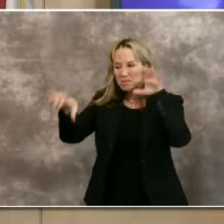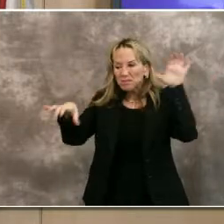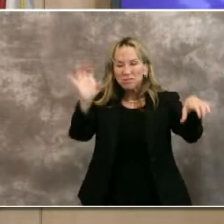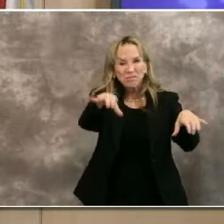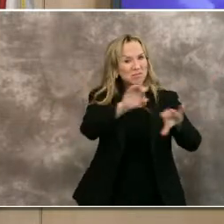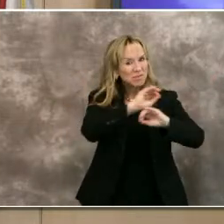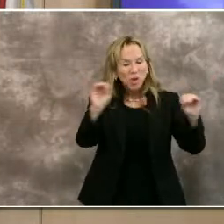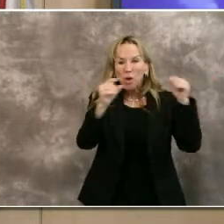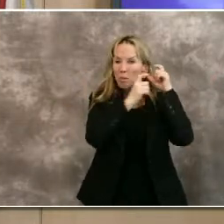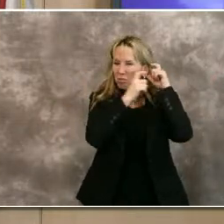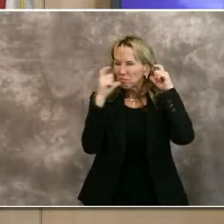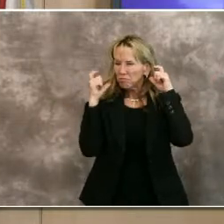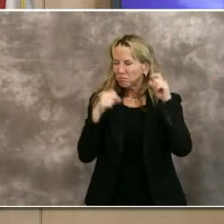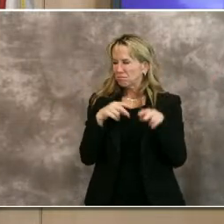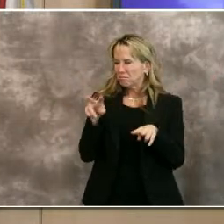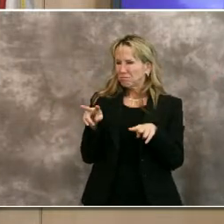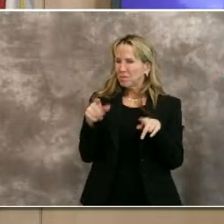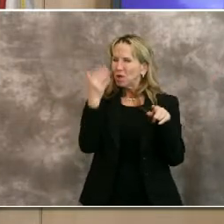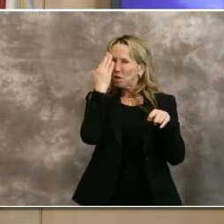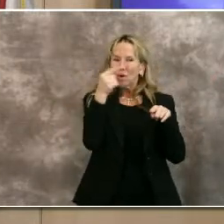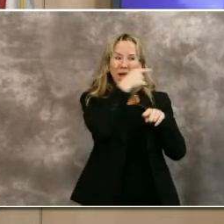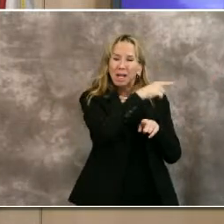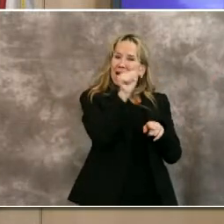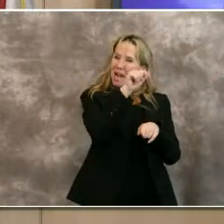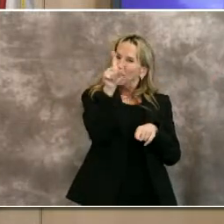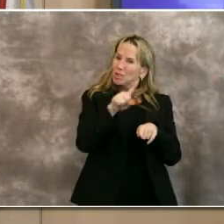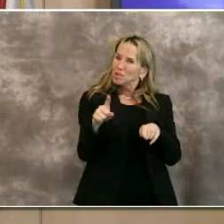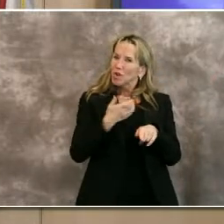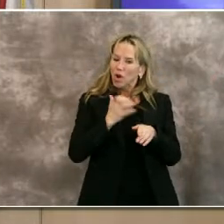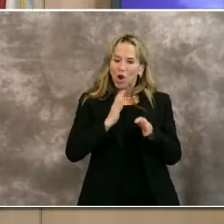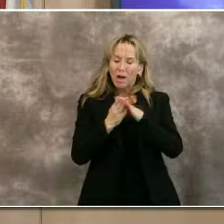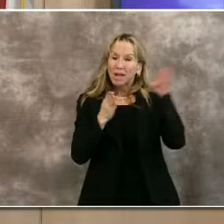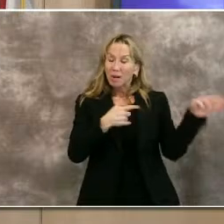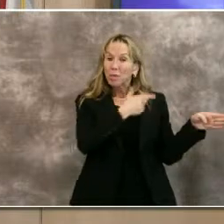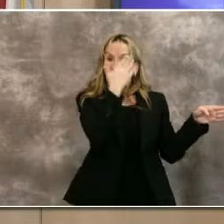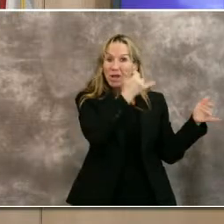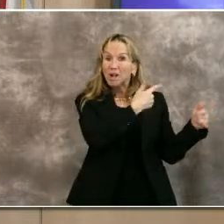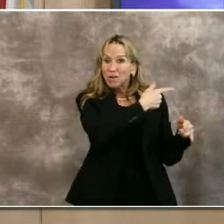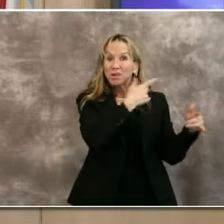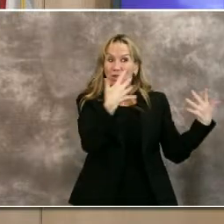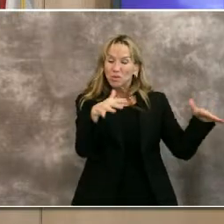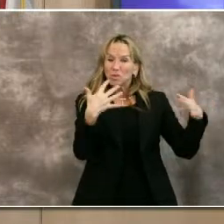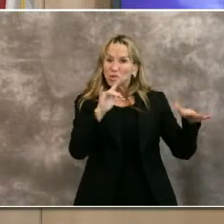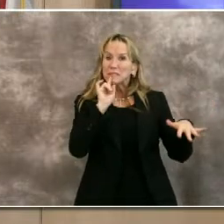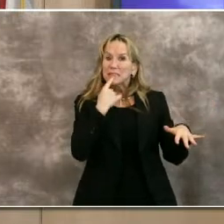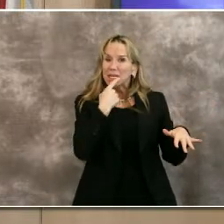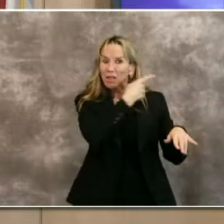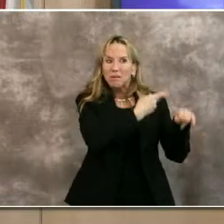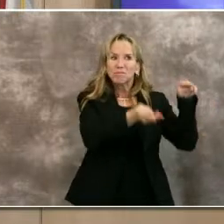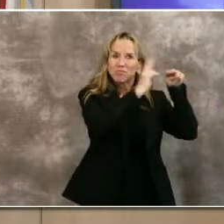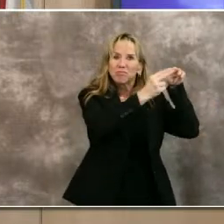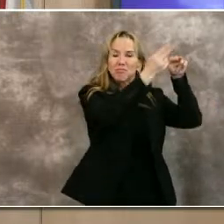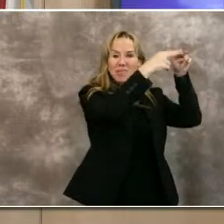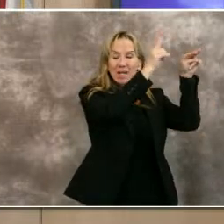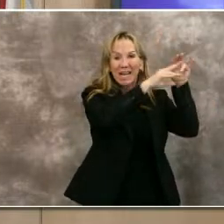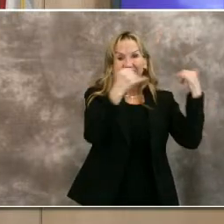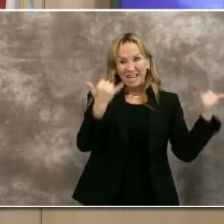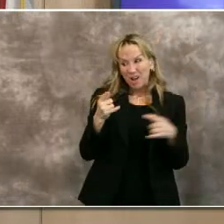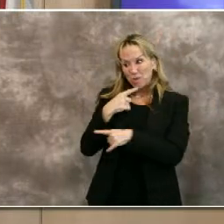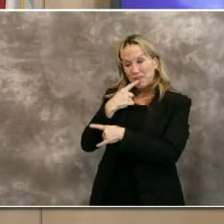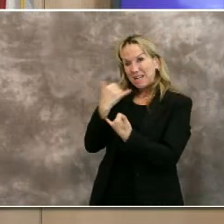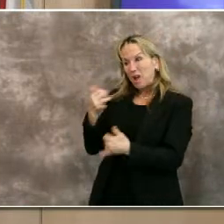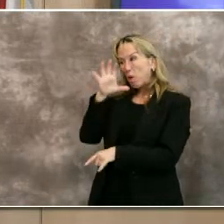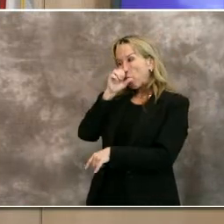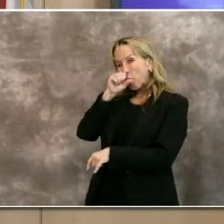neighboring state is Arizona and it's in deep trouble, and as you mentioned, the rise in cases in neighboring Orange County, with all of this reopening